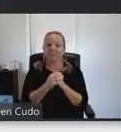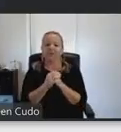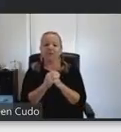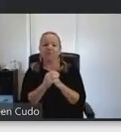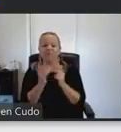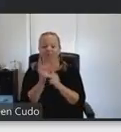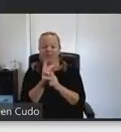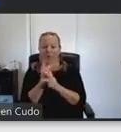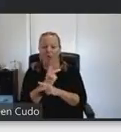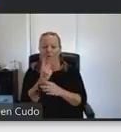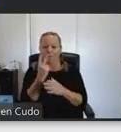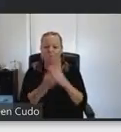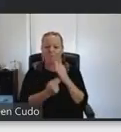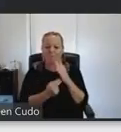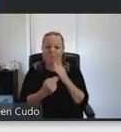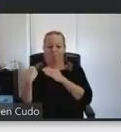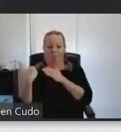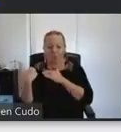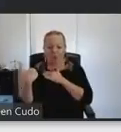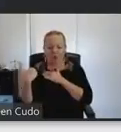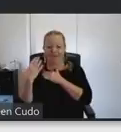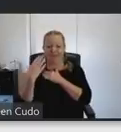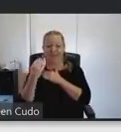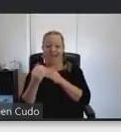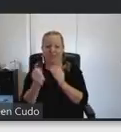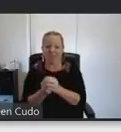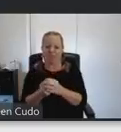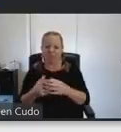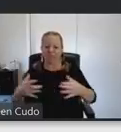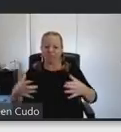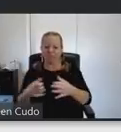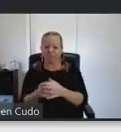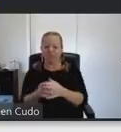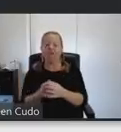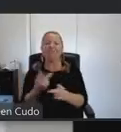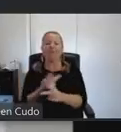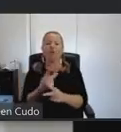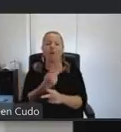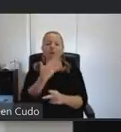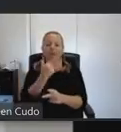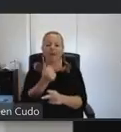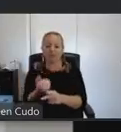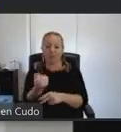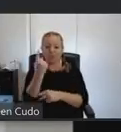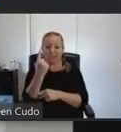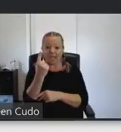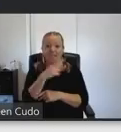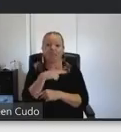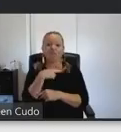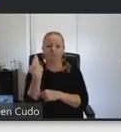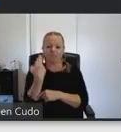the burden and the trajectory, we're able to have a better understanding of risk.